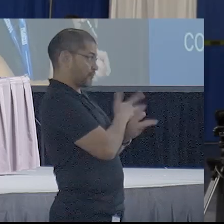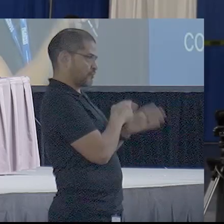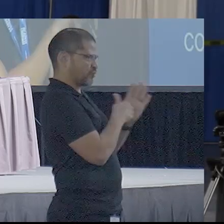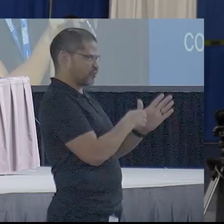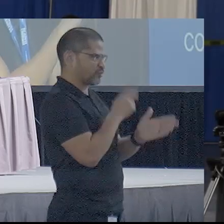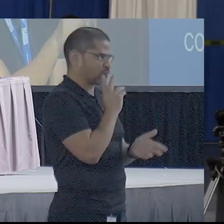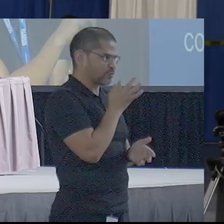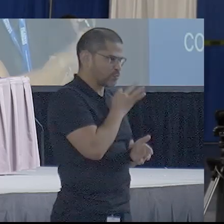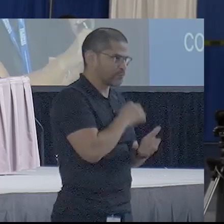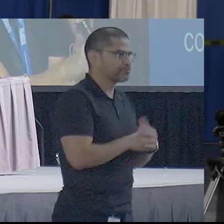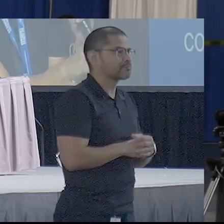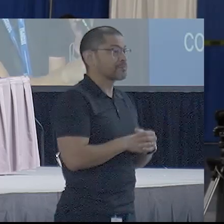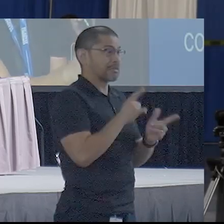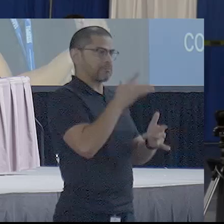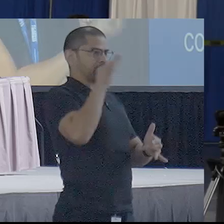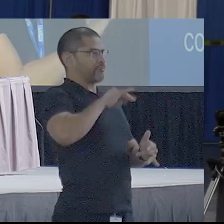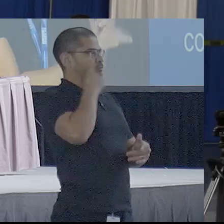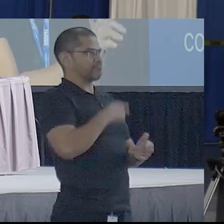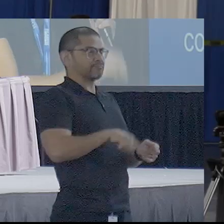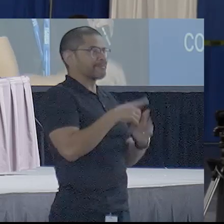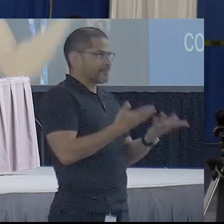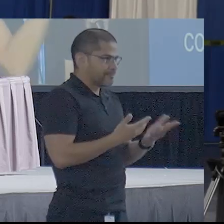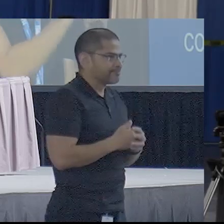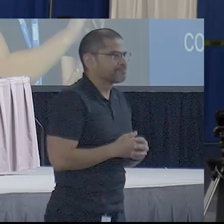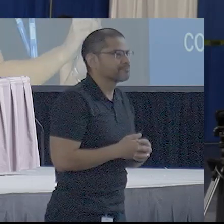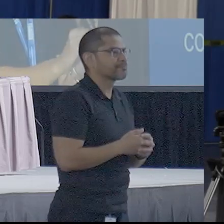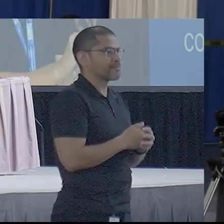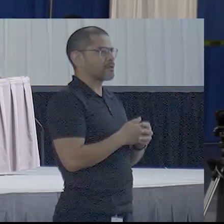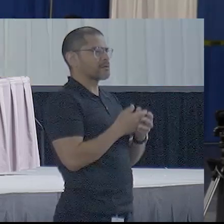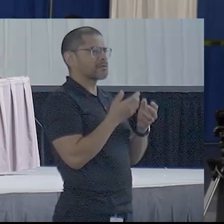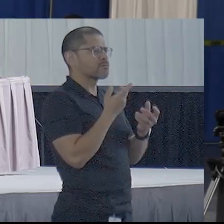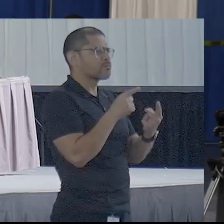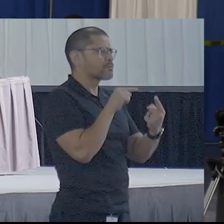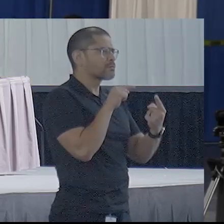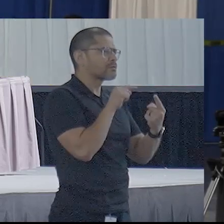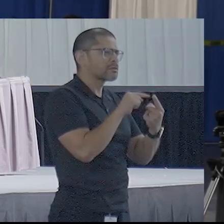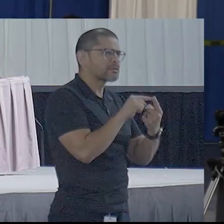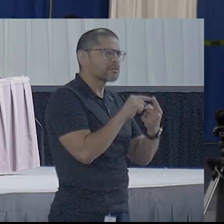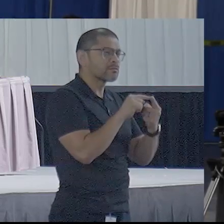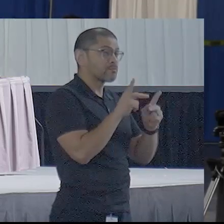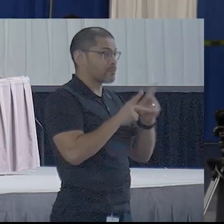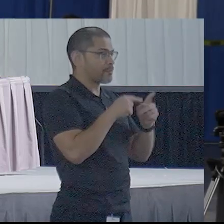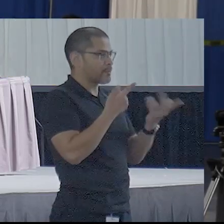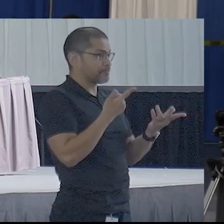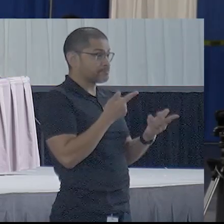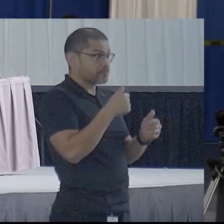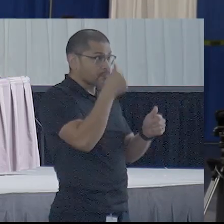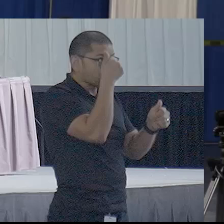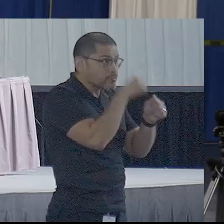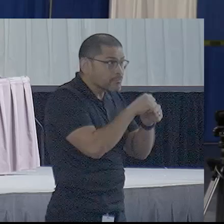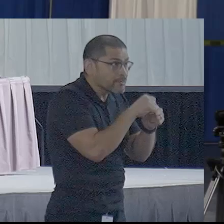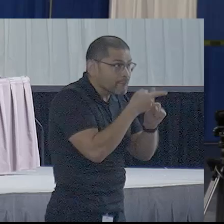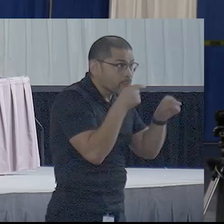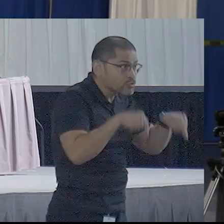away from this panel. What's the most, I know they're all important, but what's one thing people should remember from this session? Okay? All